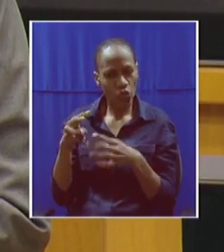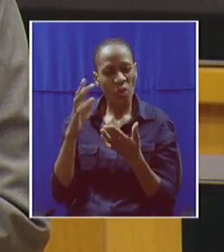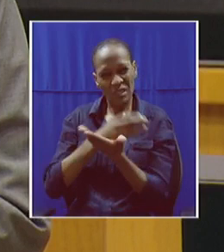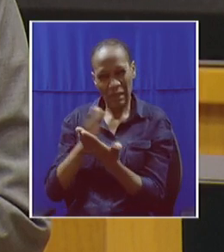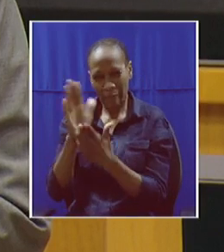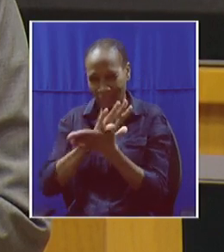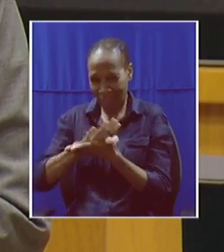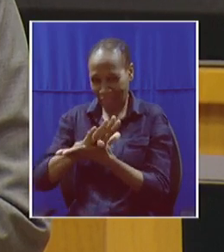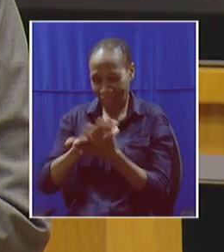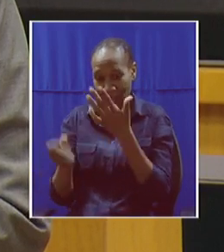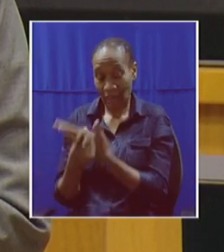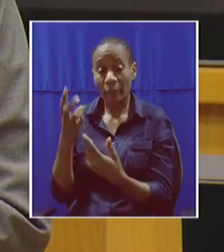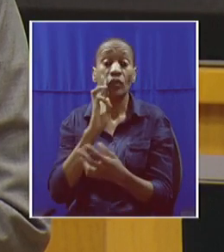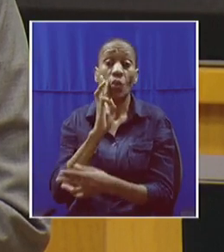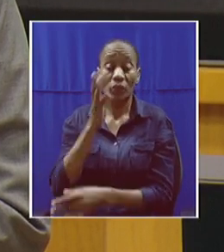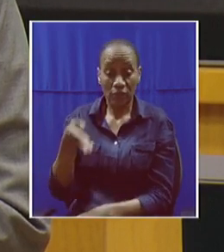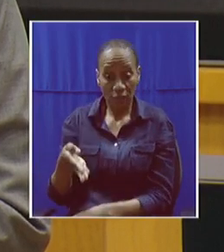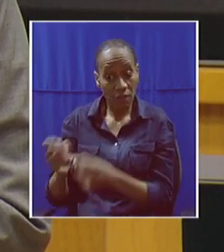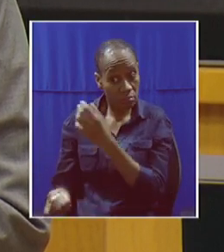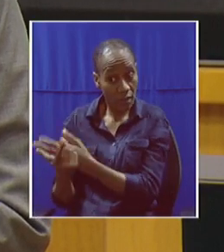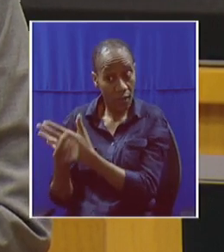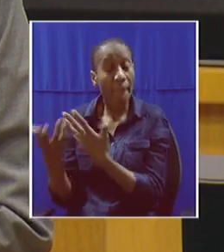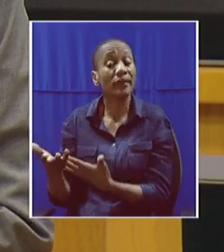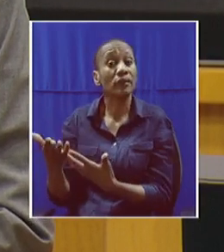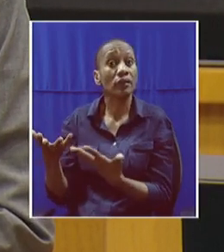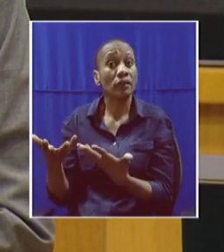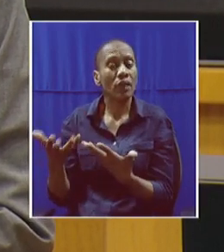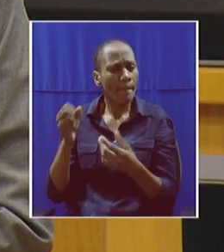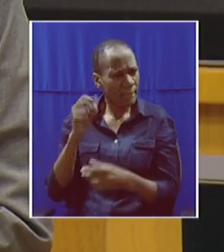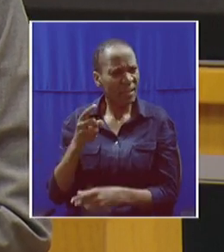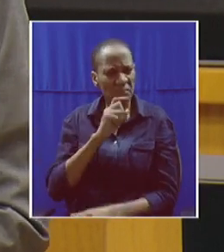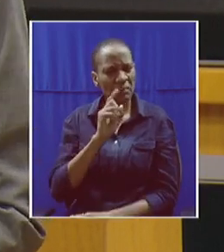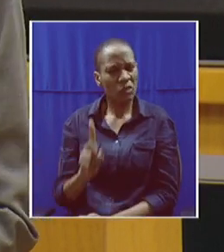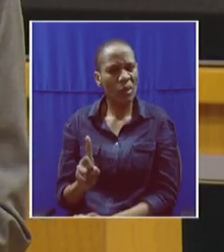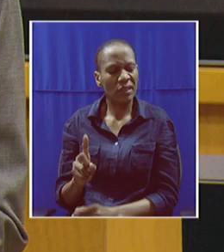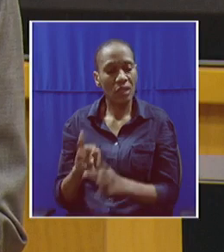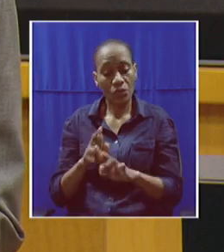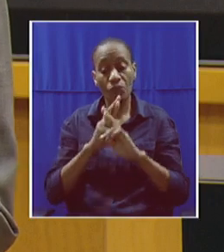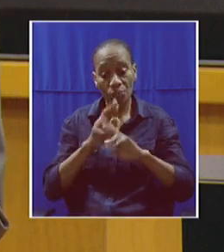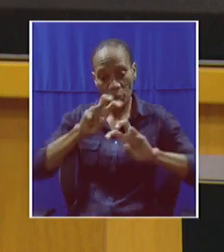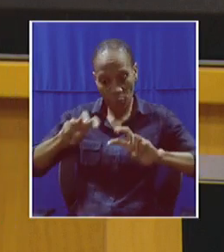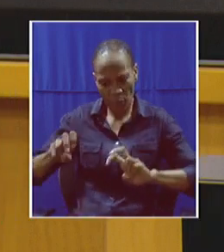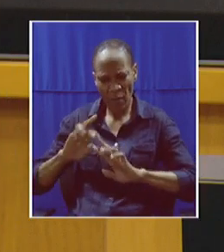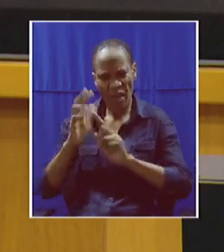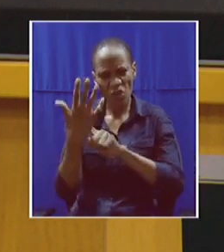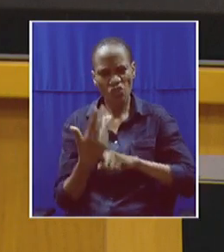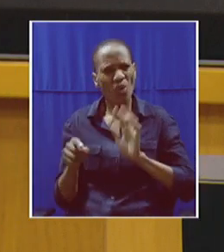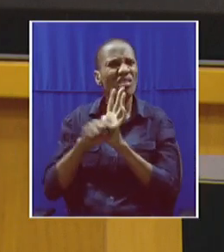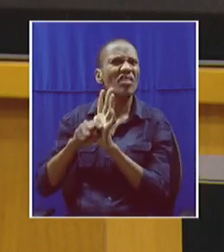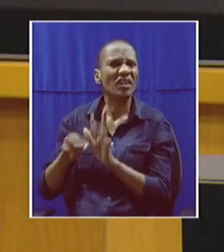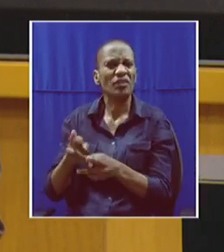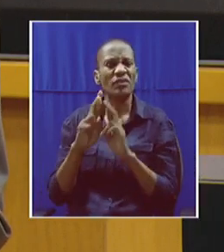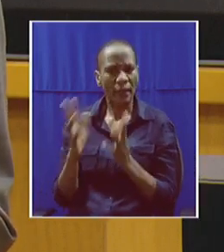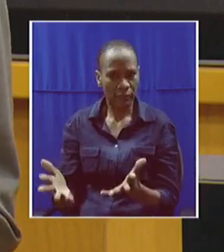toxicity of this product a herbicide with seemingly conflicting results with regard